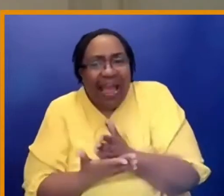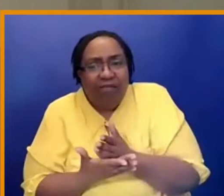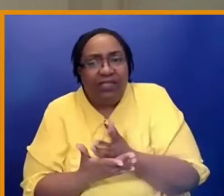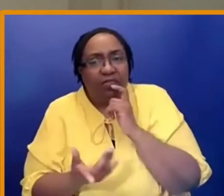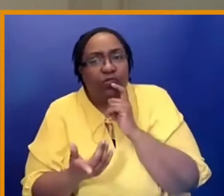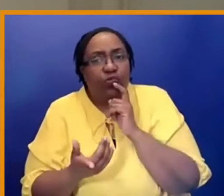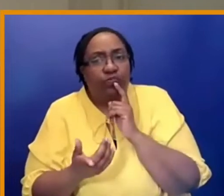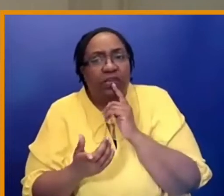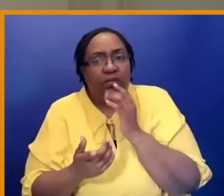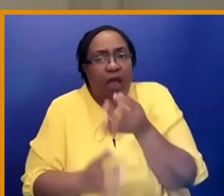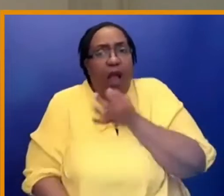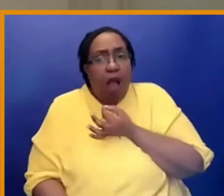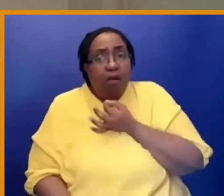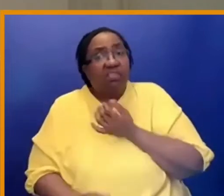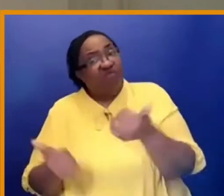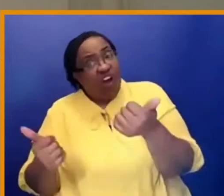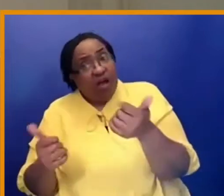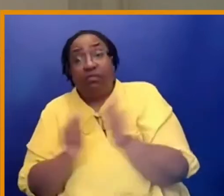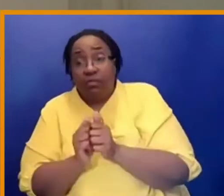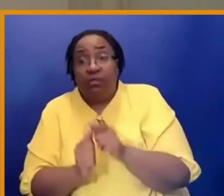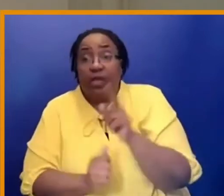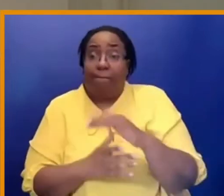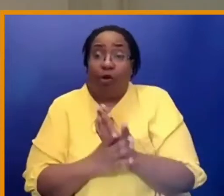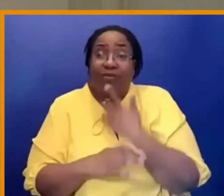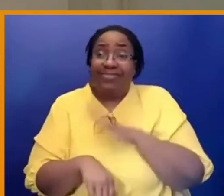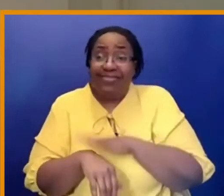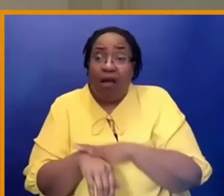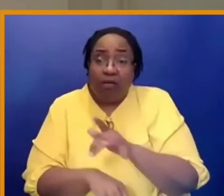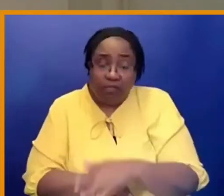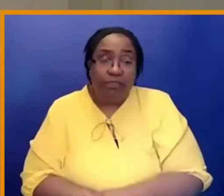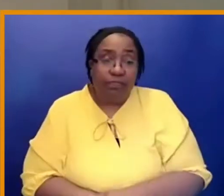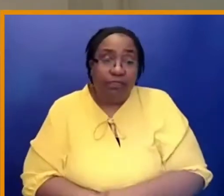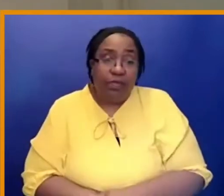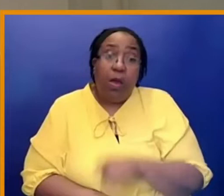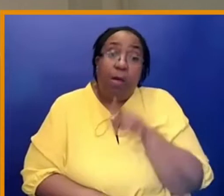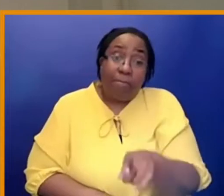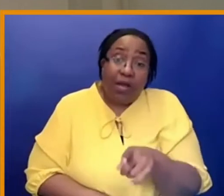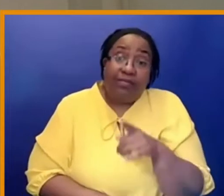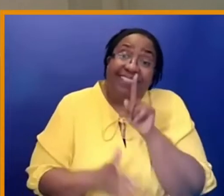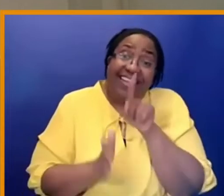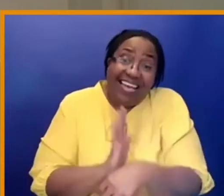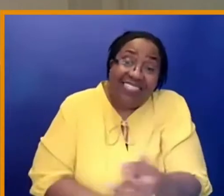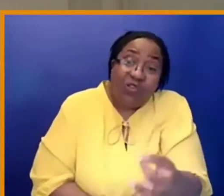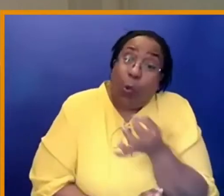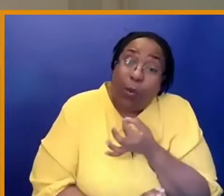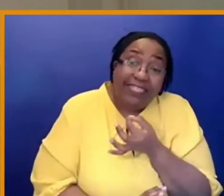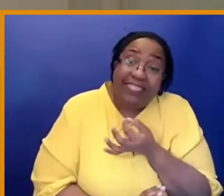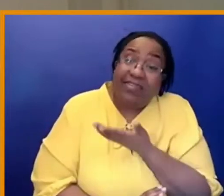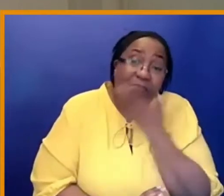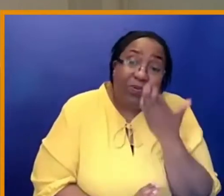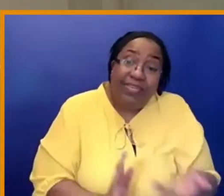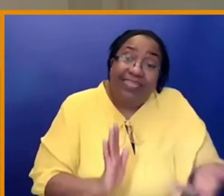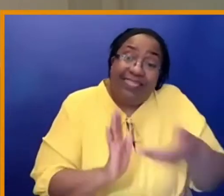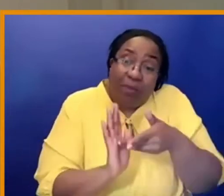we have available. And the other difference we proposed is that the questioner for these later questions won't get a supplementary question, and the questions